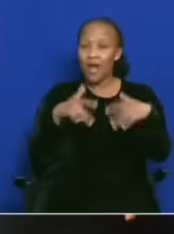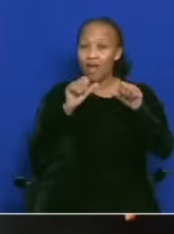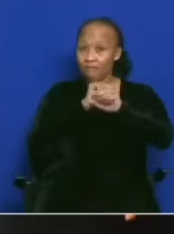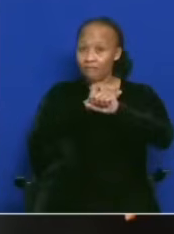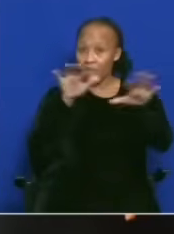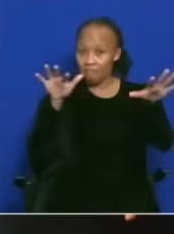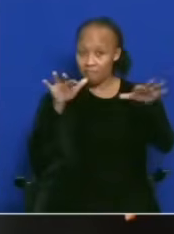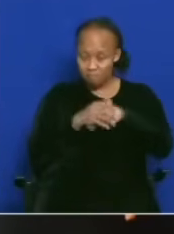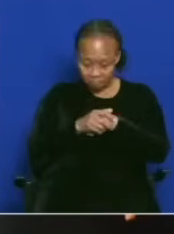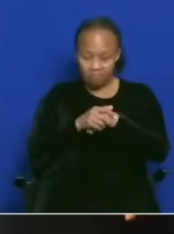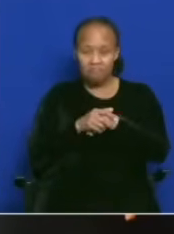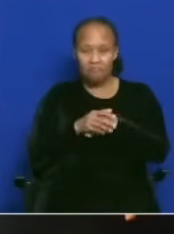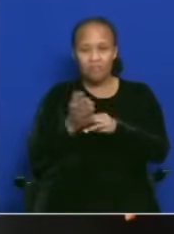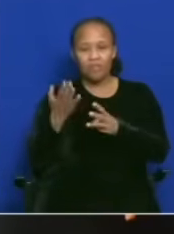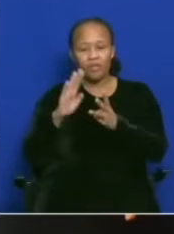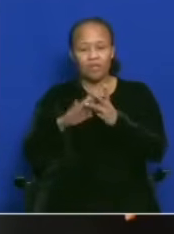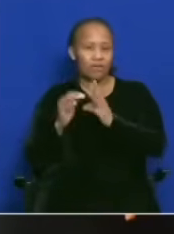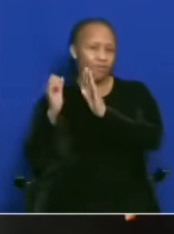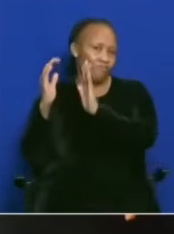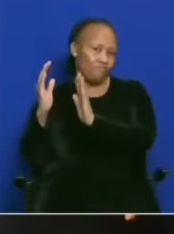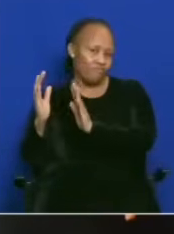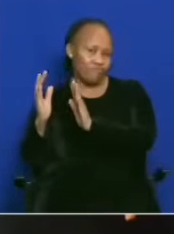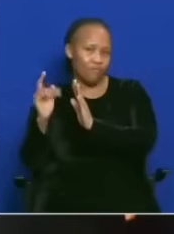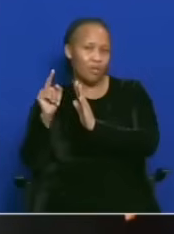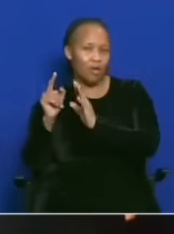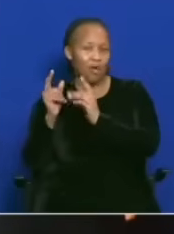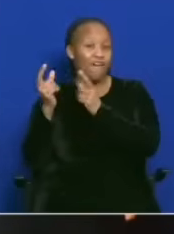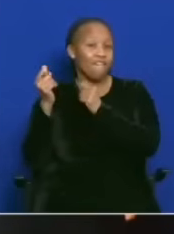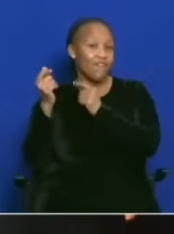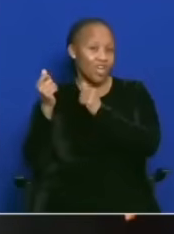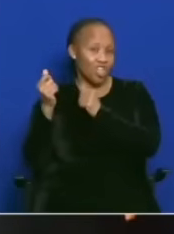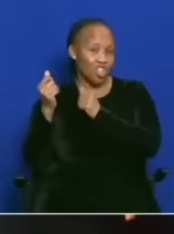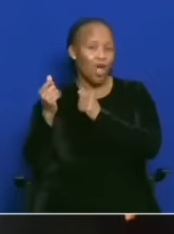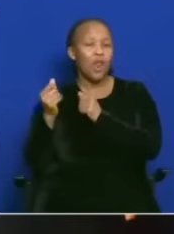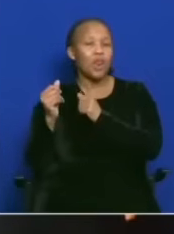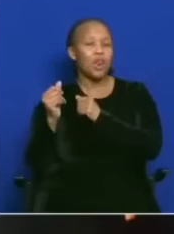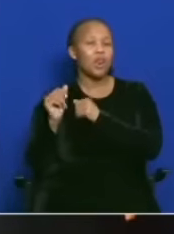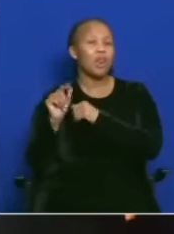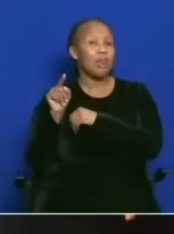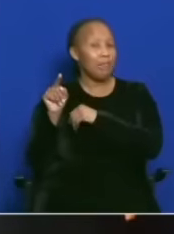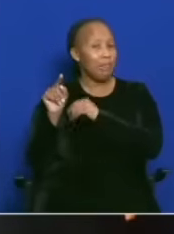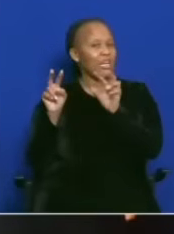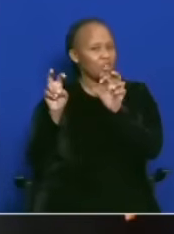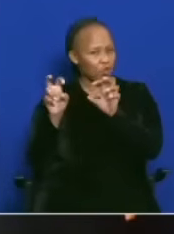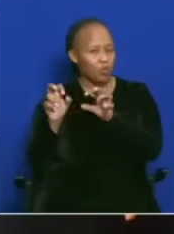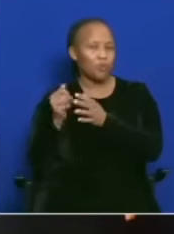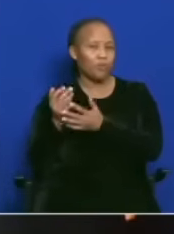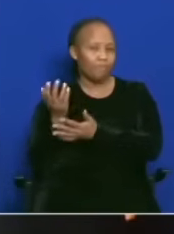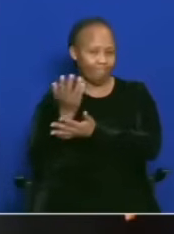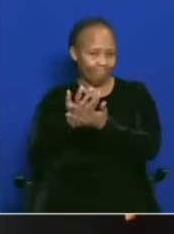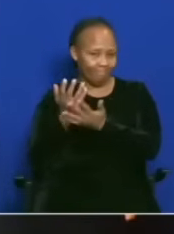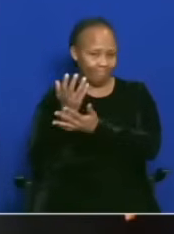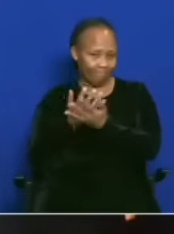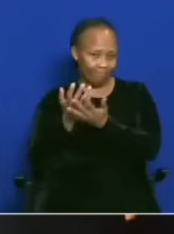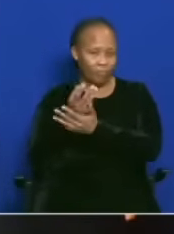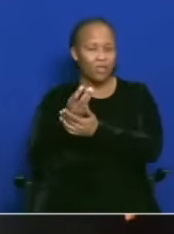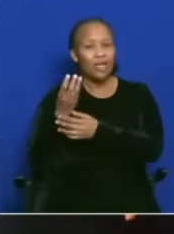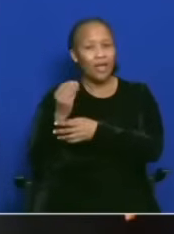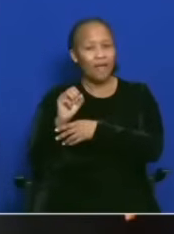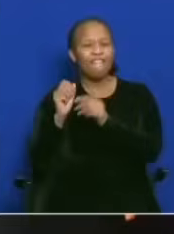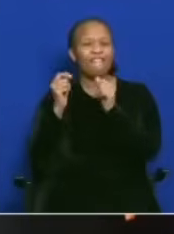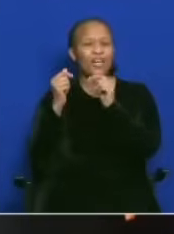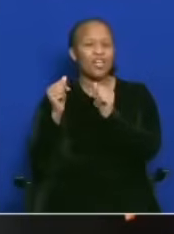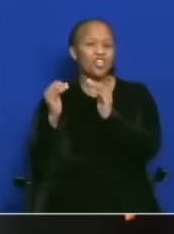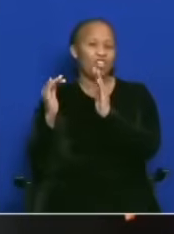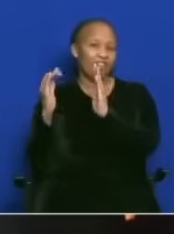are discussions involving financial interest. And then there's a final phase in the communications, which is